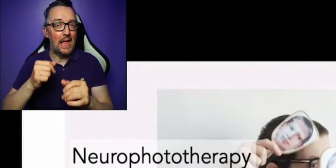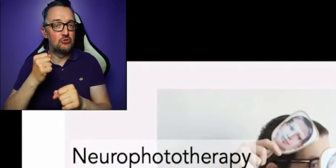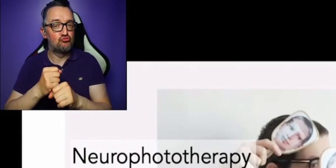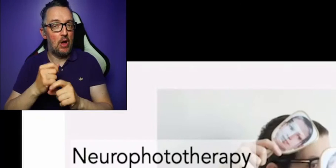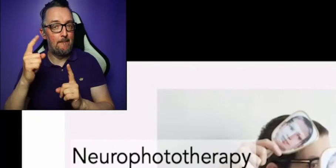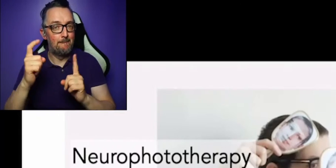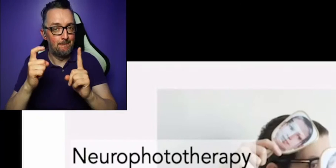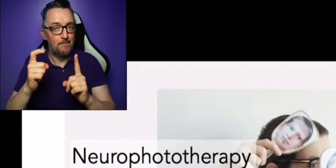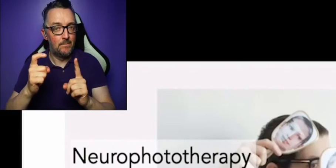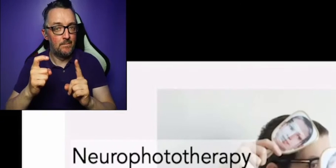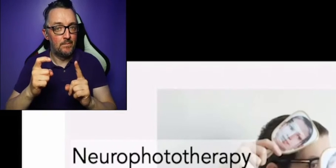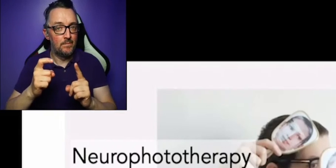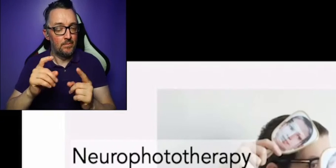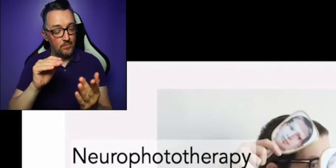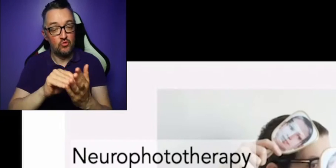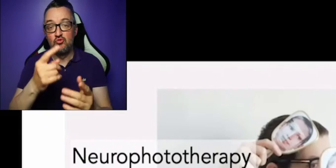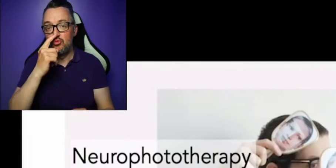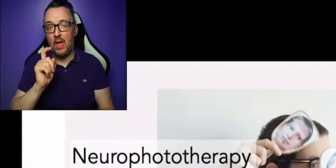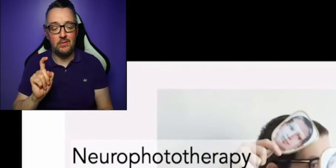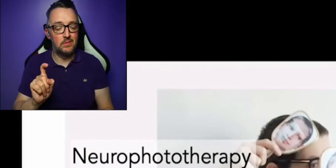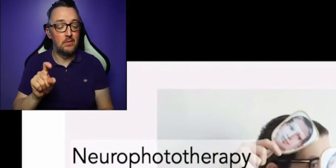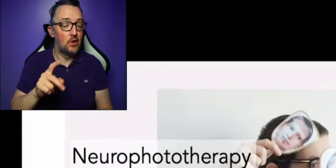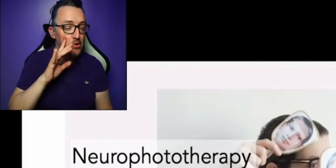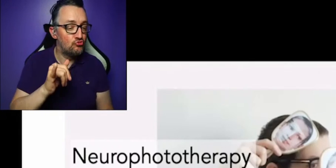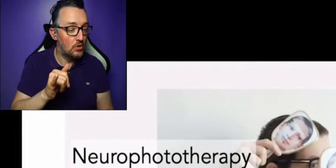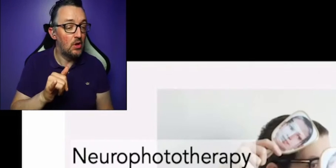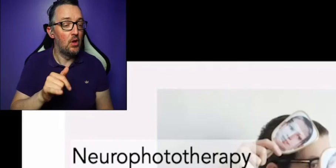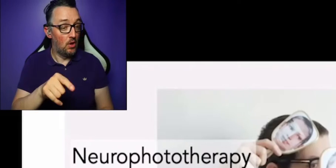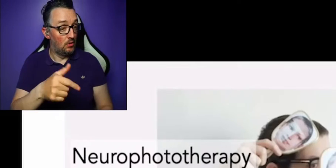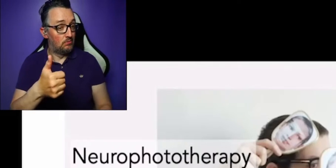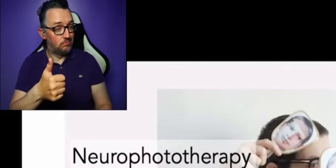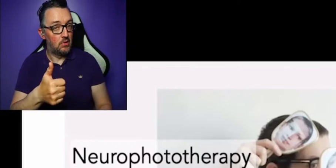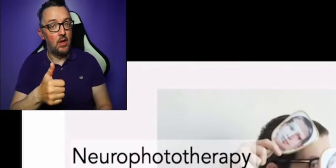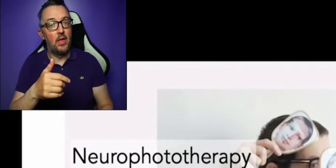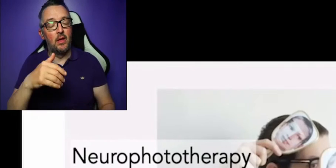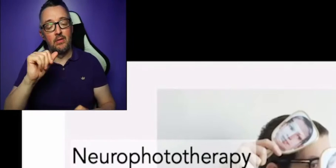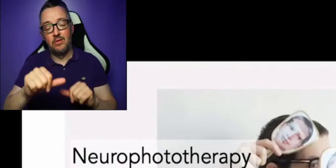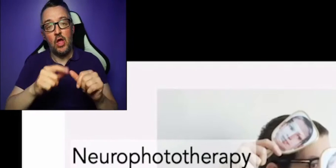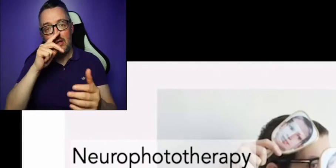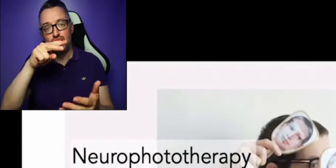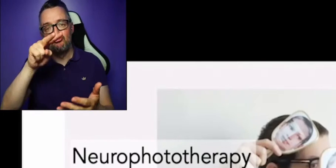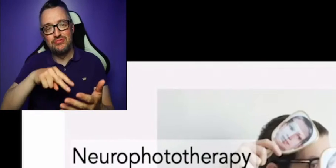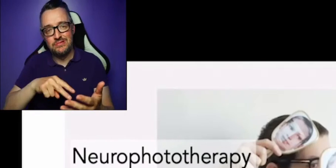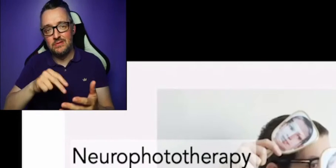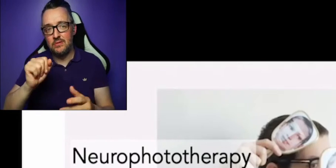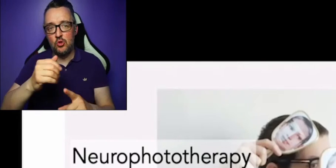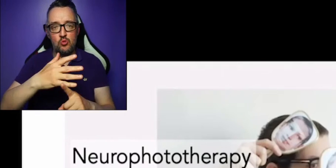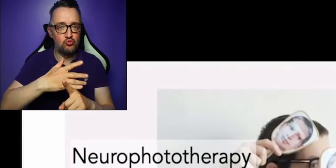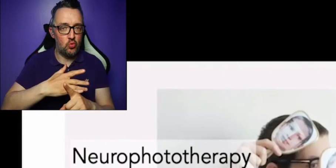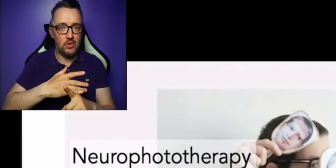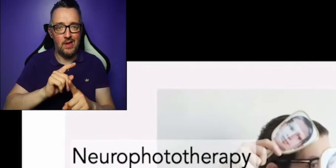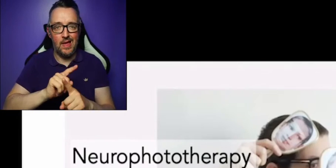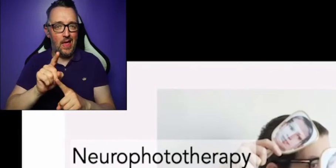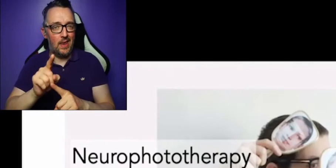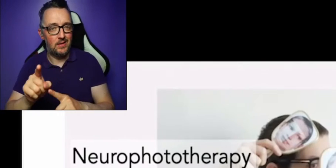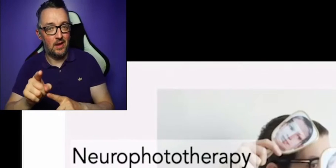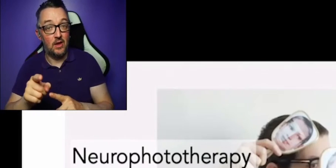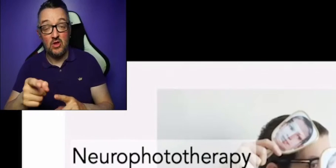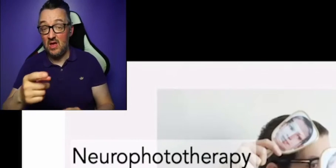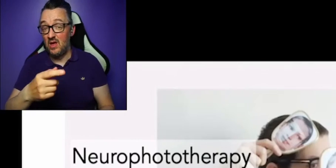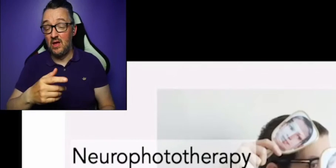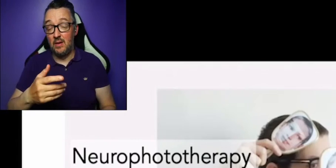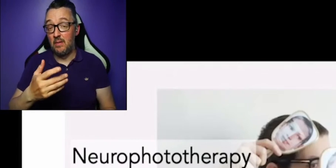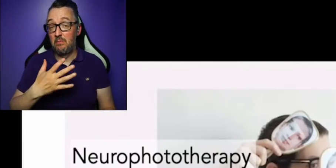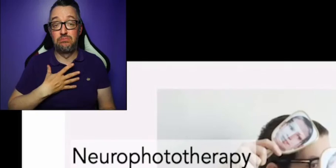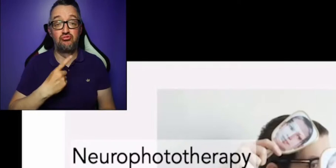as well, that people could, you know, dip in and out of that and take what they wanted from it and yeah. read the backstory if they wanted to